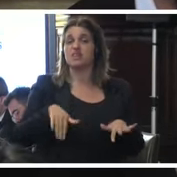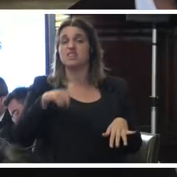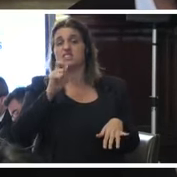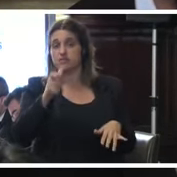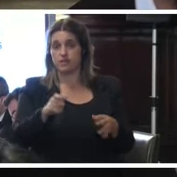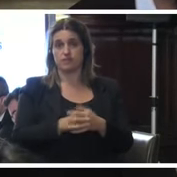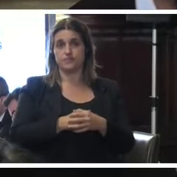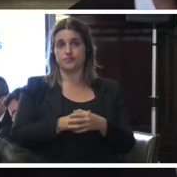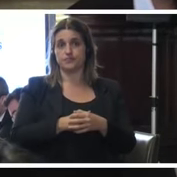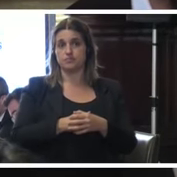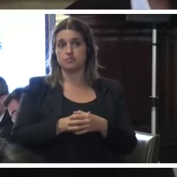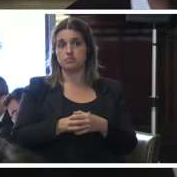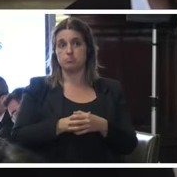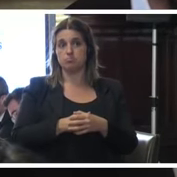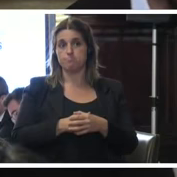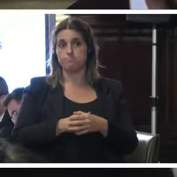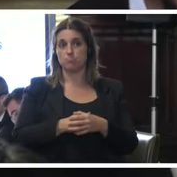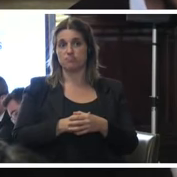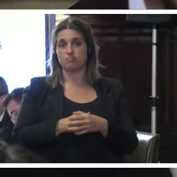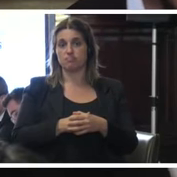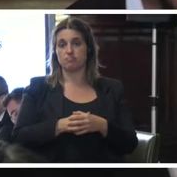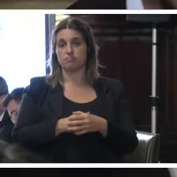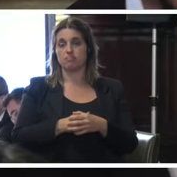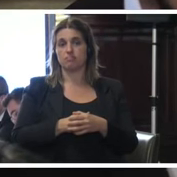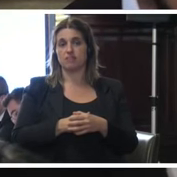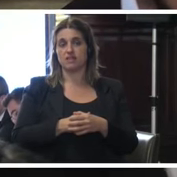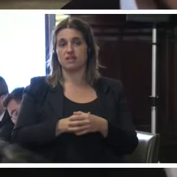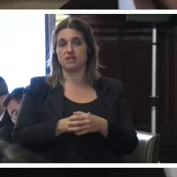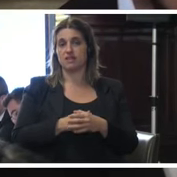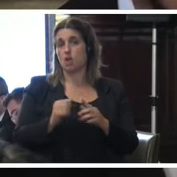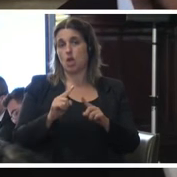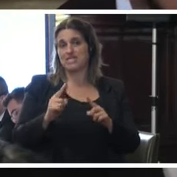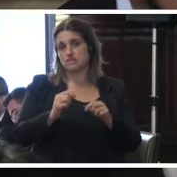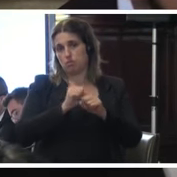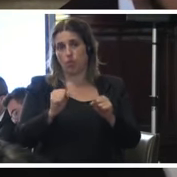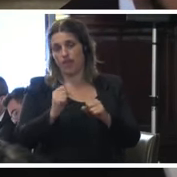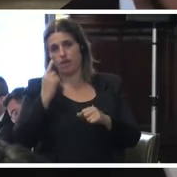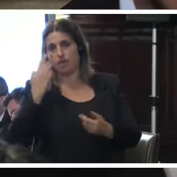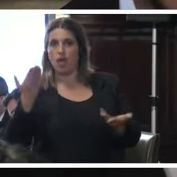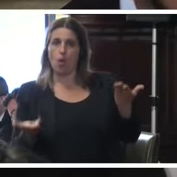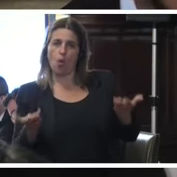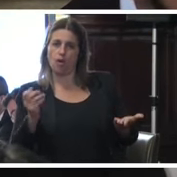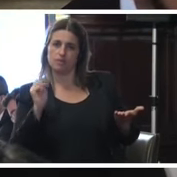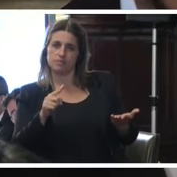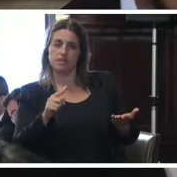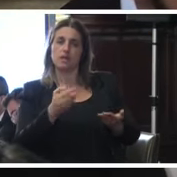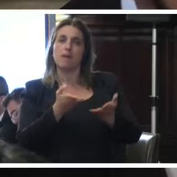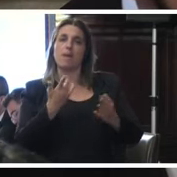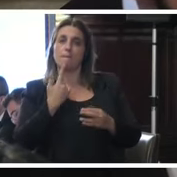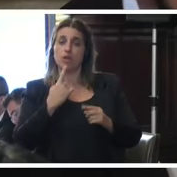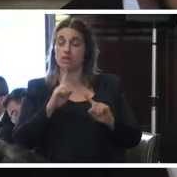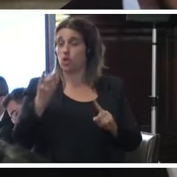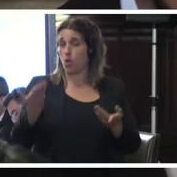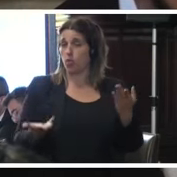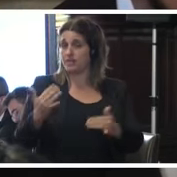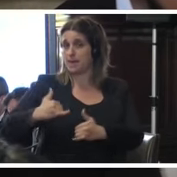o Superior Tribunal Militar não é competente para o julgamento de crimes políticos. A Justiça Militar compete processar e julgar